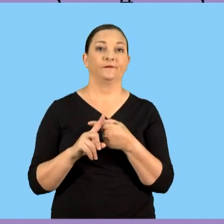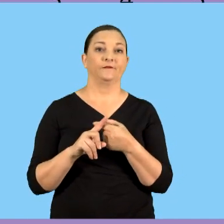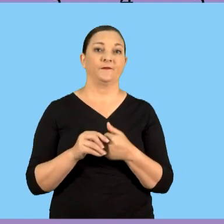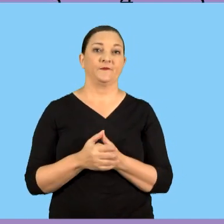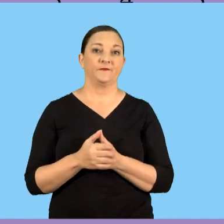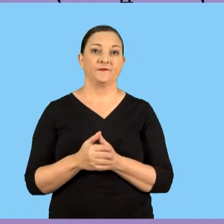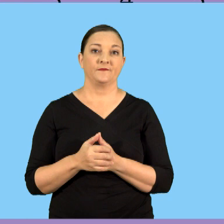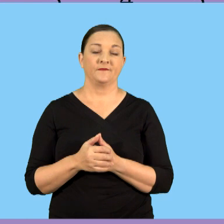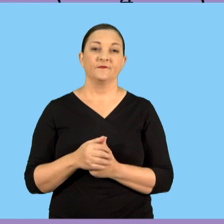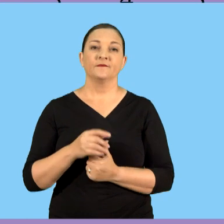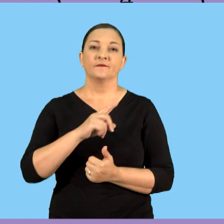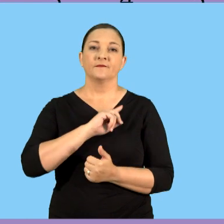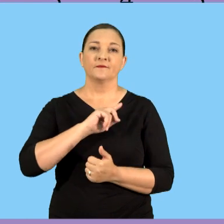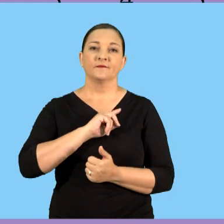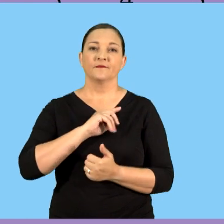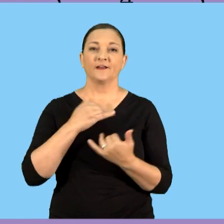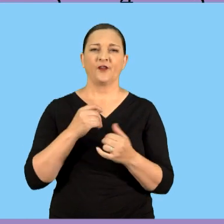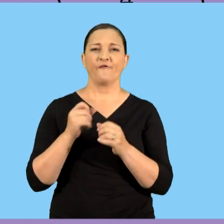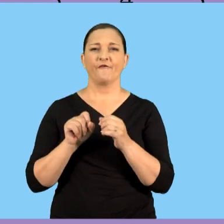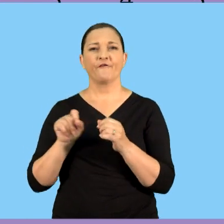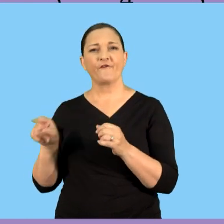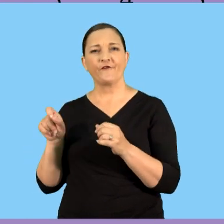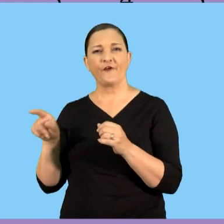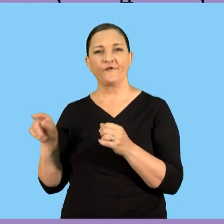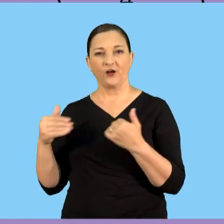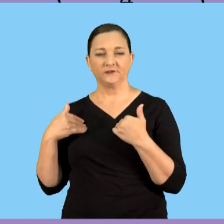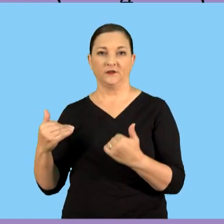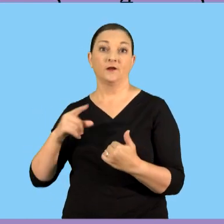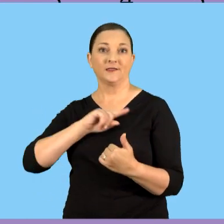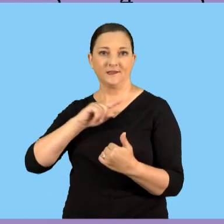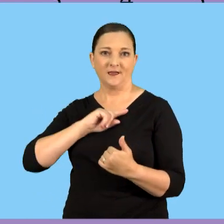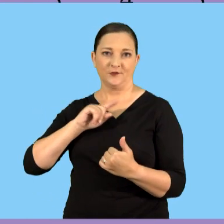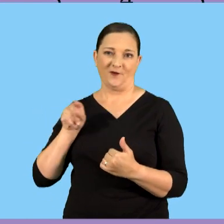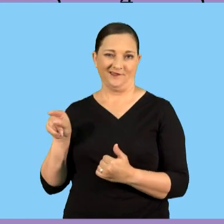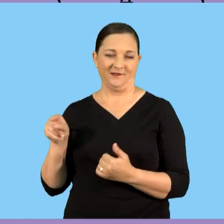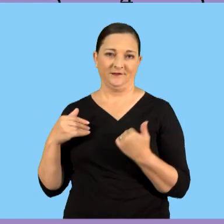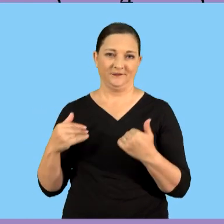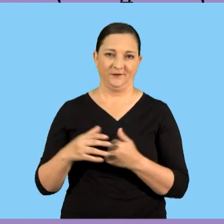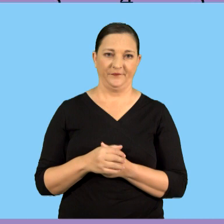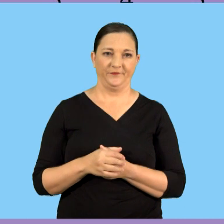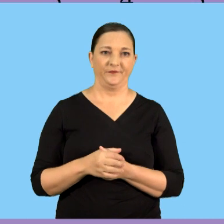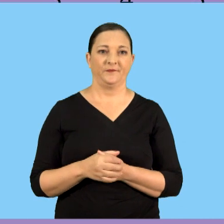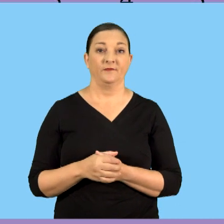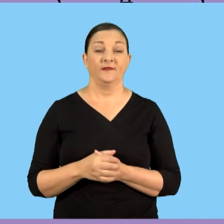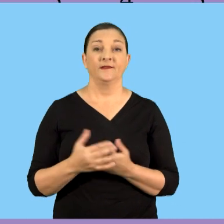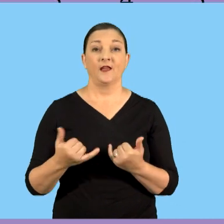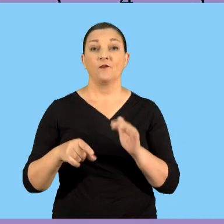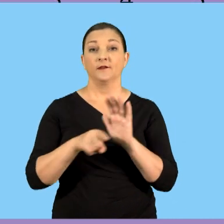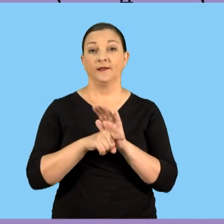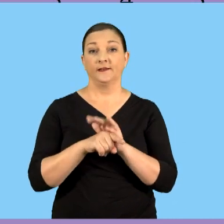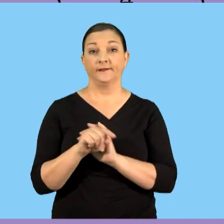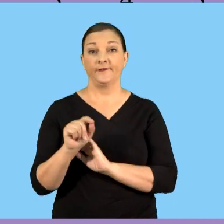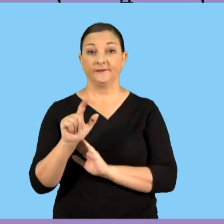of us taking the sign of the one that is furthest away from 0. The same with the second example. I have a negative